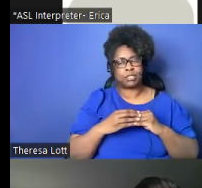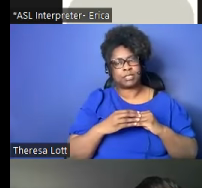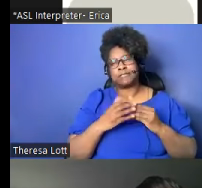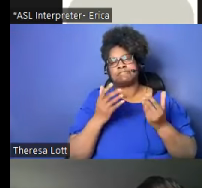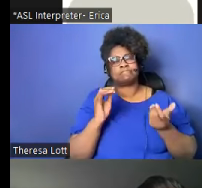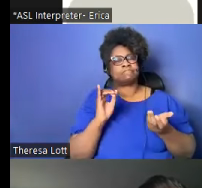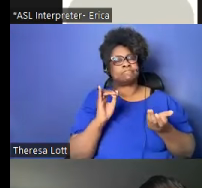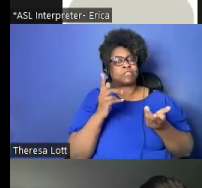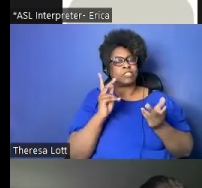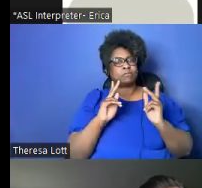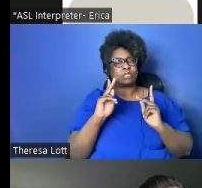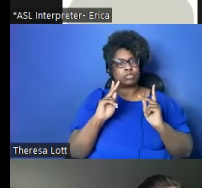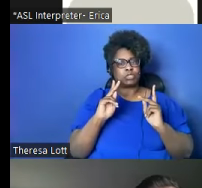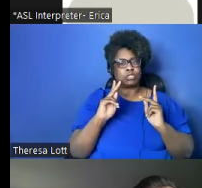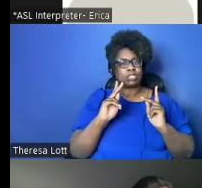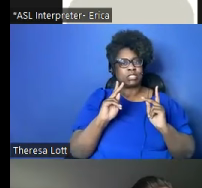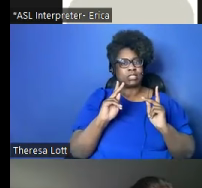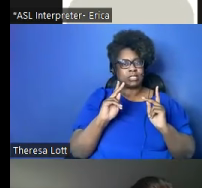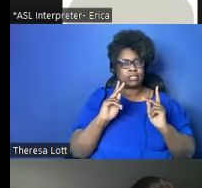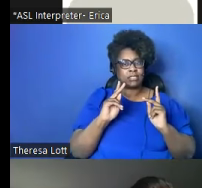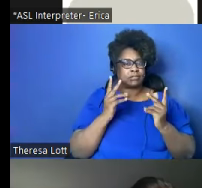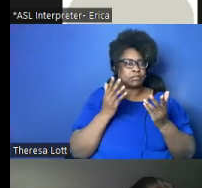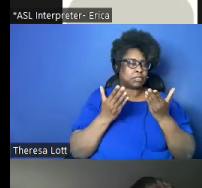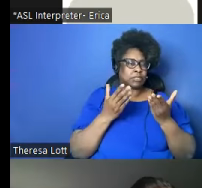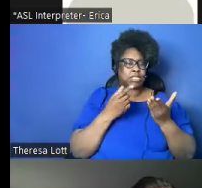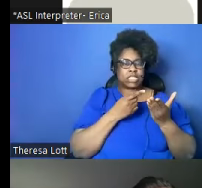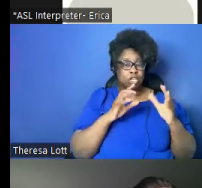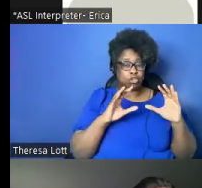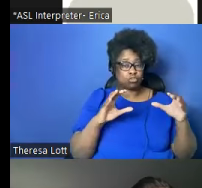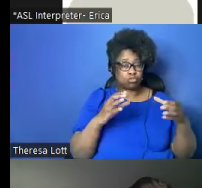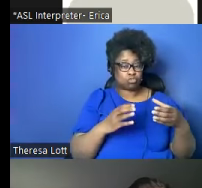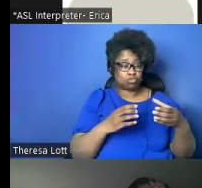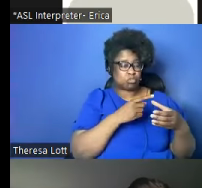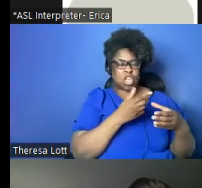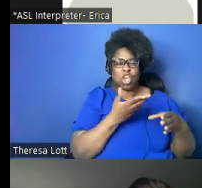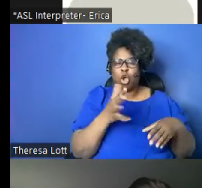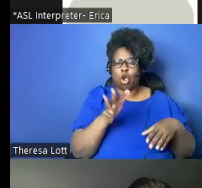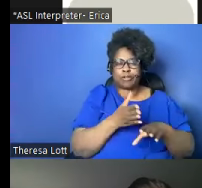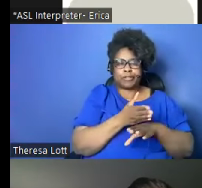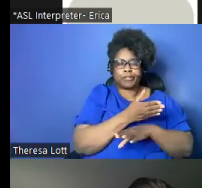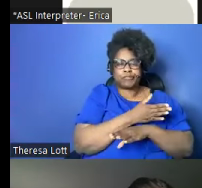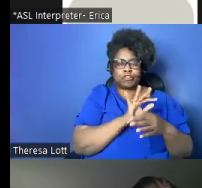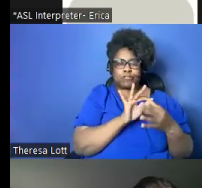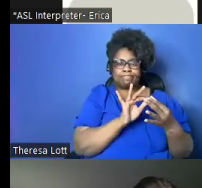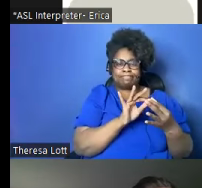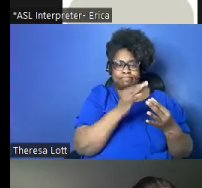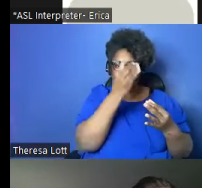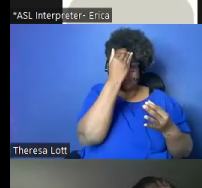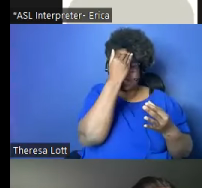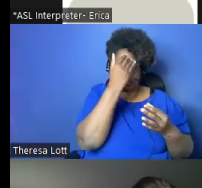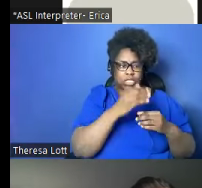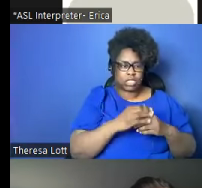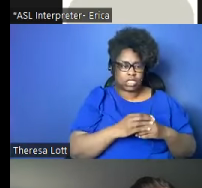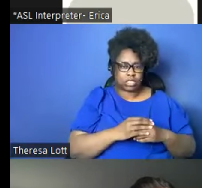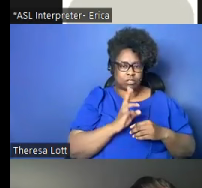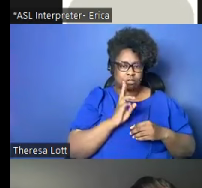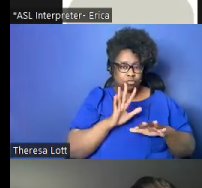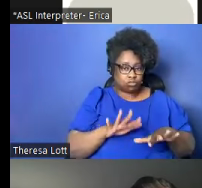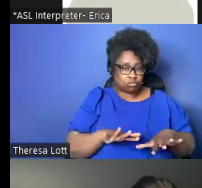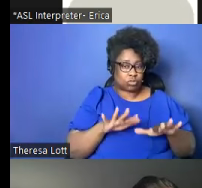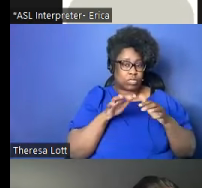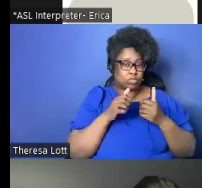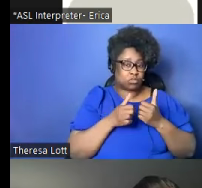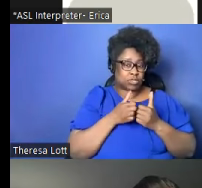so that people are hearing from, maybe groups that they already know when they're hearing about flood risk and different resiliency